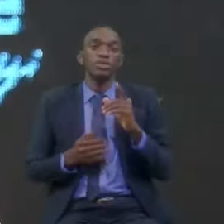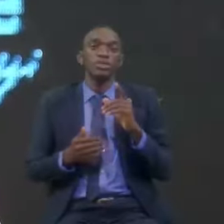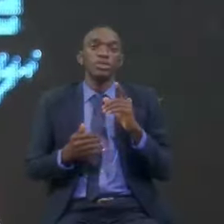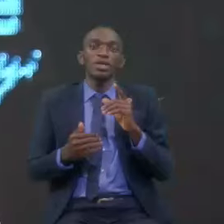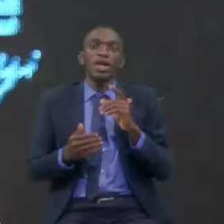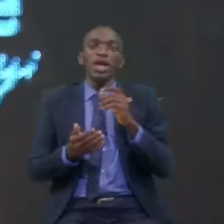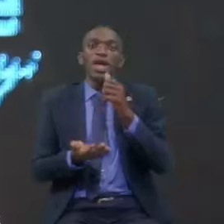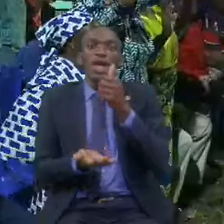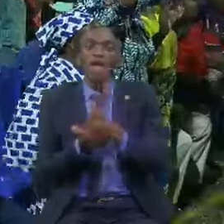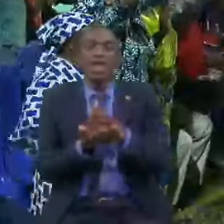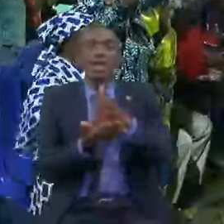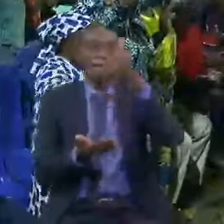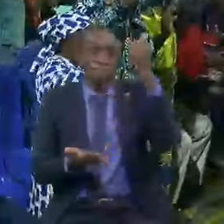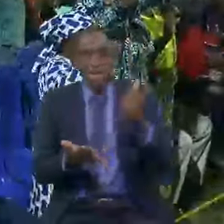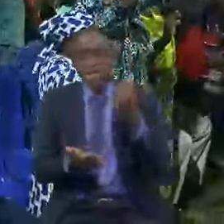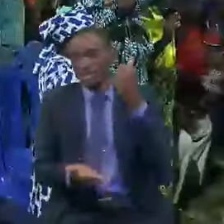Amen.